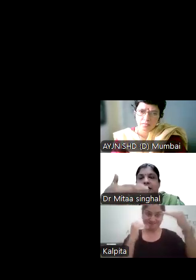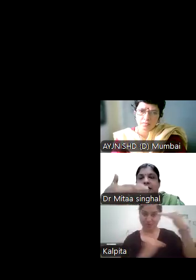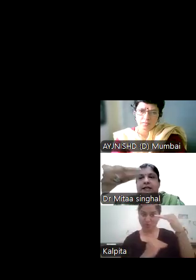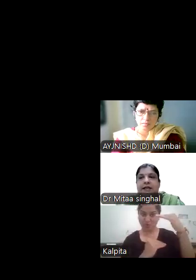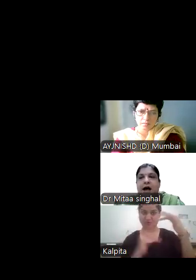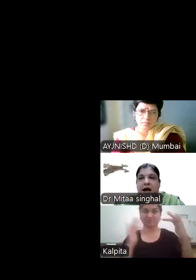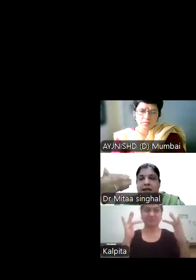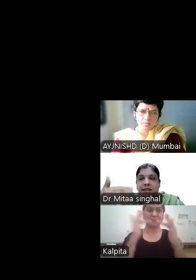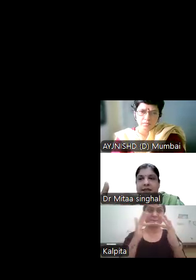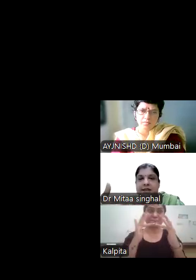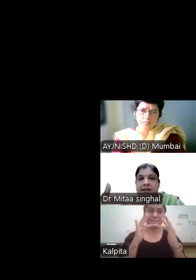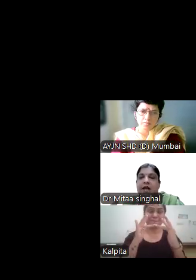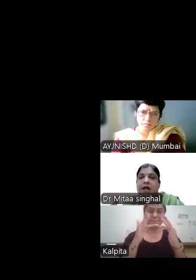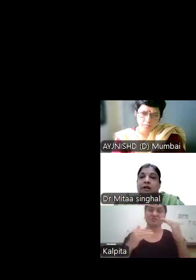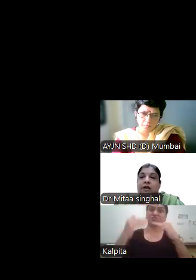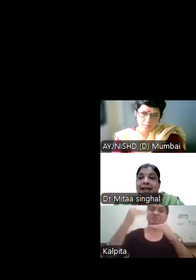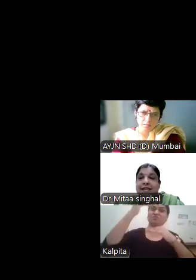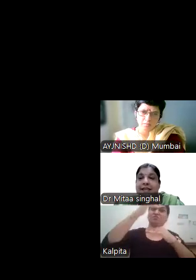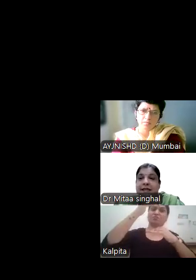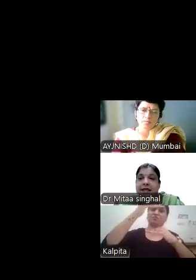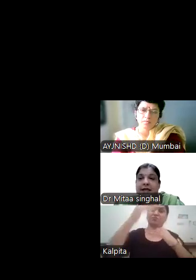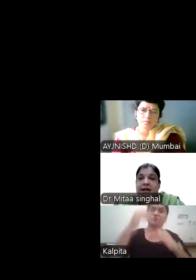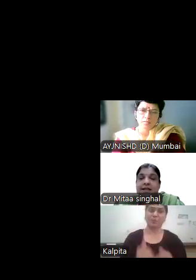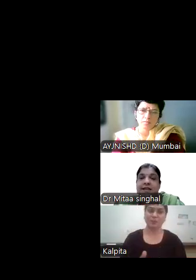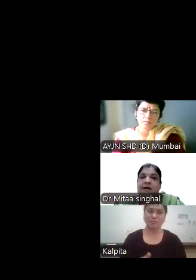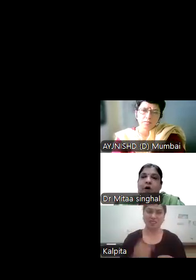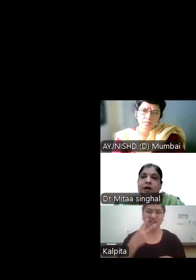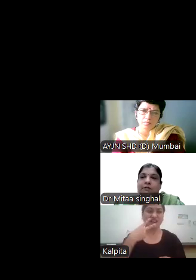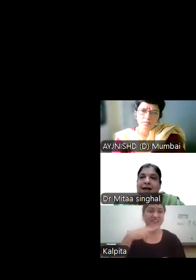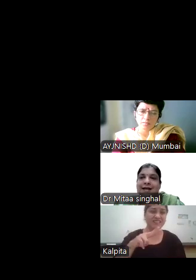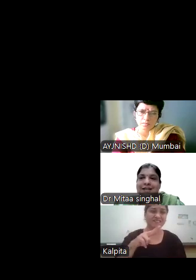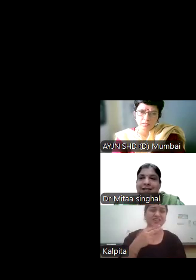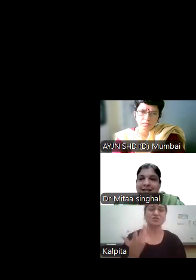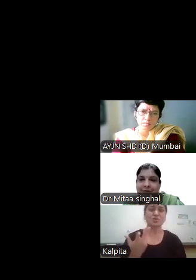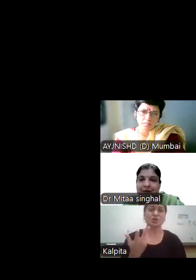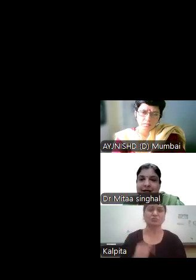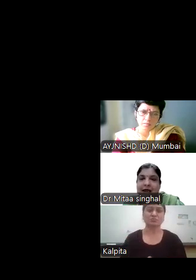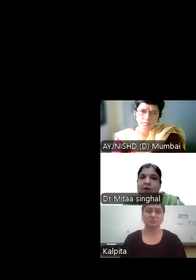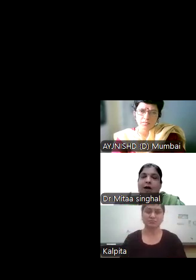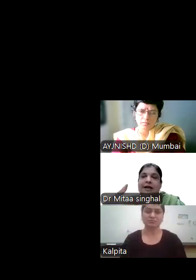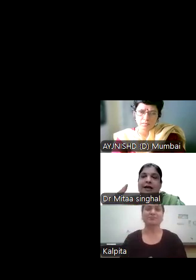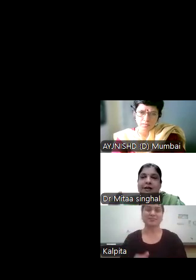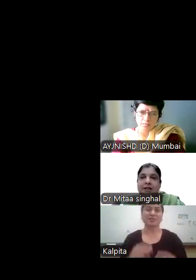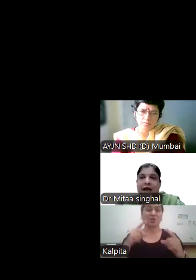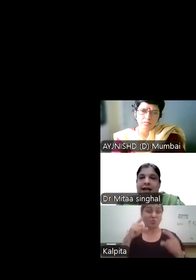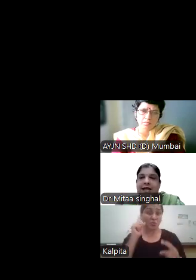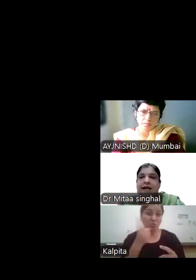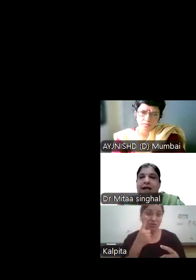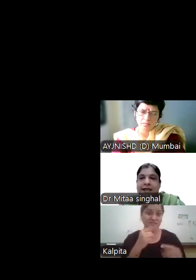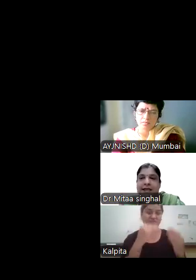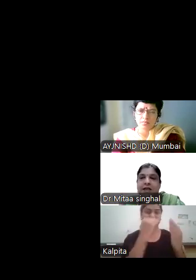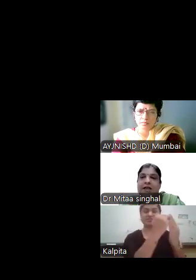middle centers, then in the higher centers. So reflexes indicate us that what myelination is complete and what level the child